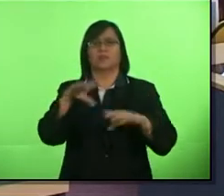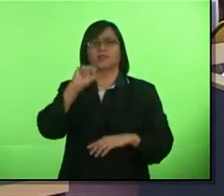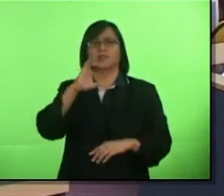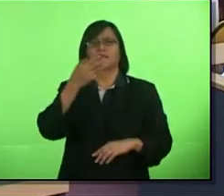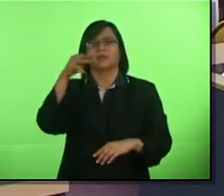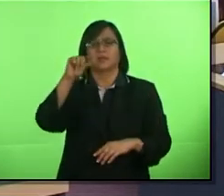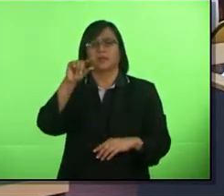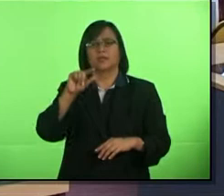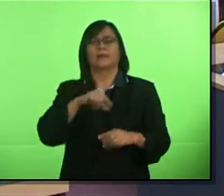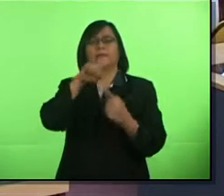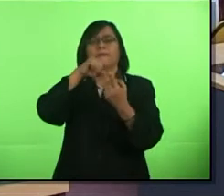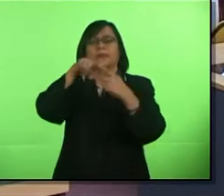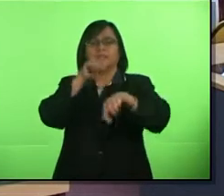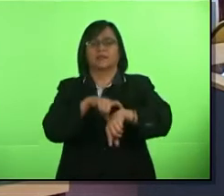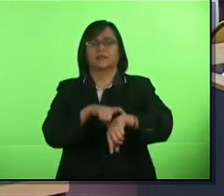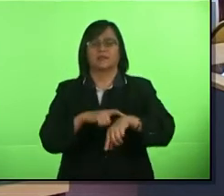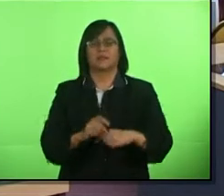Bila masa kita kata kita skimming?